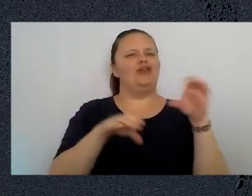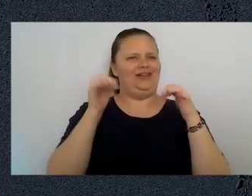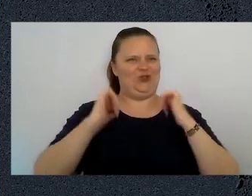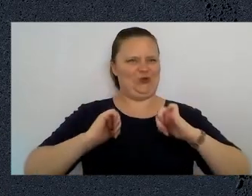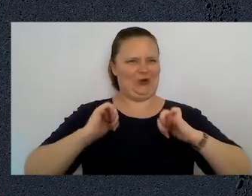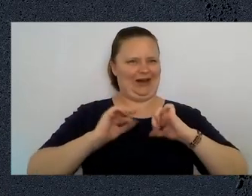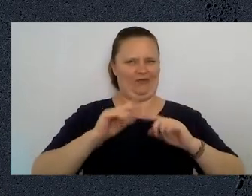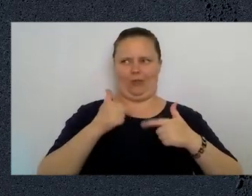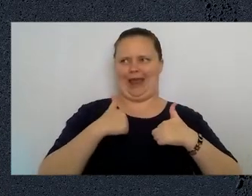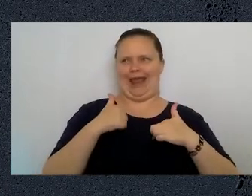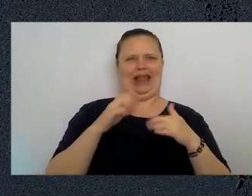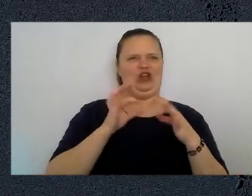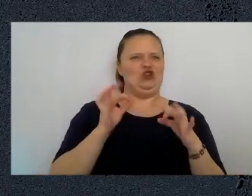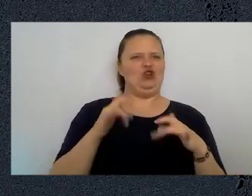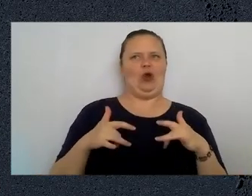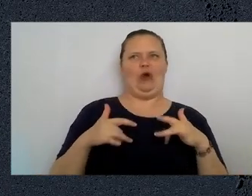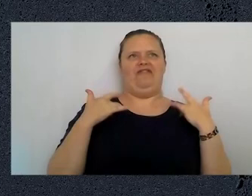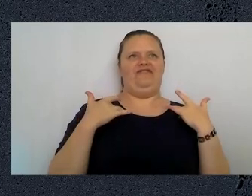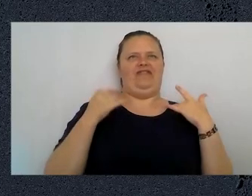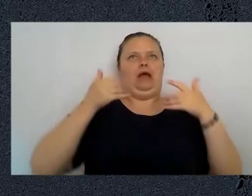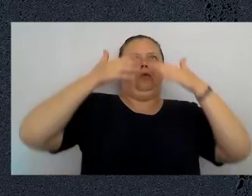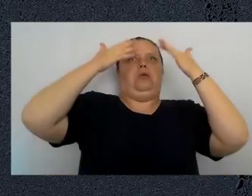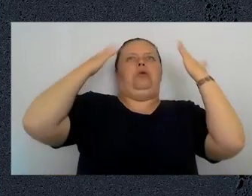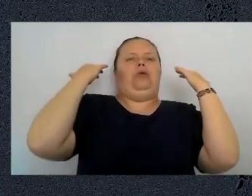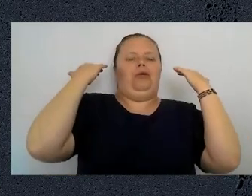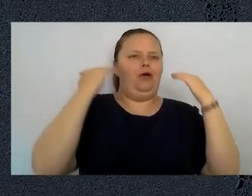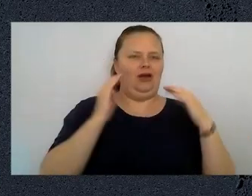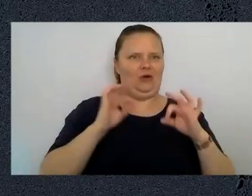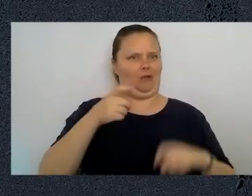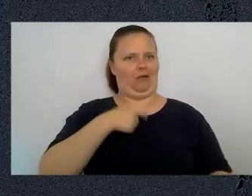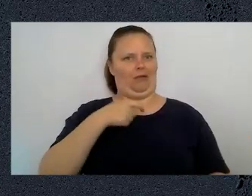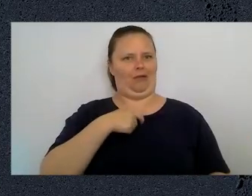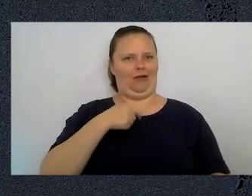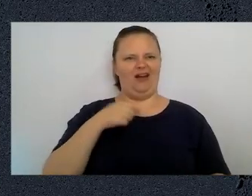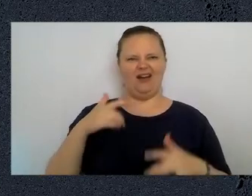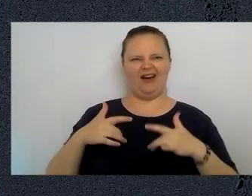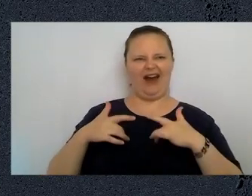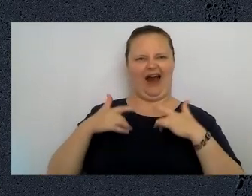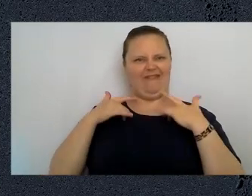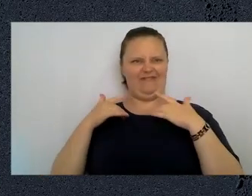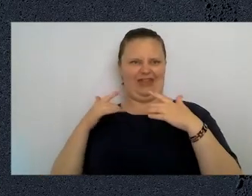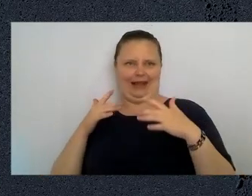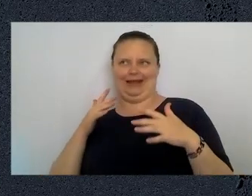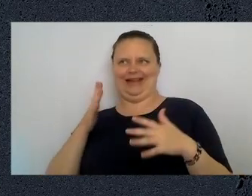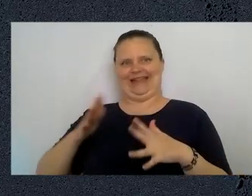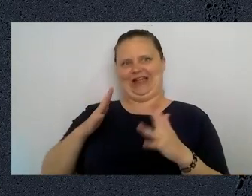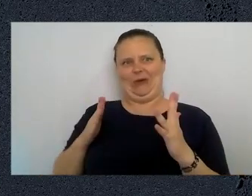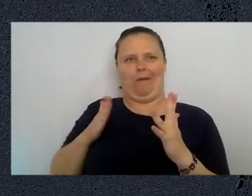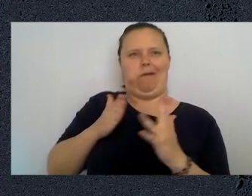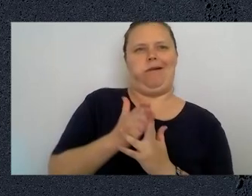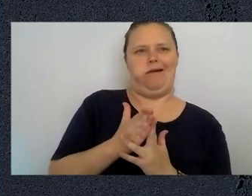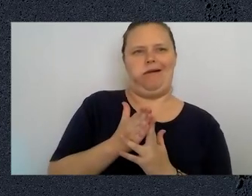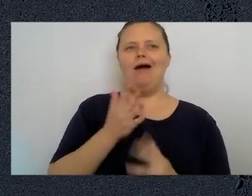just not intimidated by anything, pretty much. I'm feeling compelled to come in here. I have a slightly different